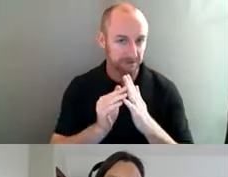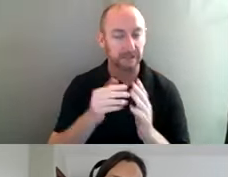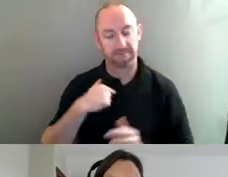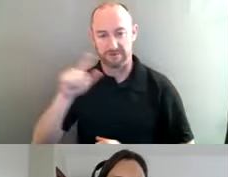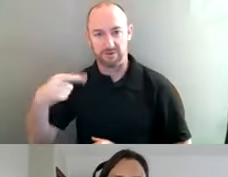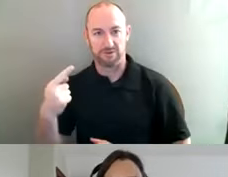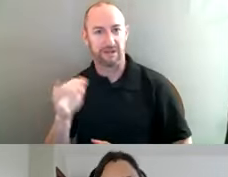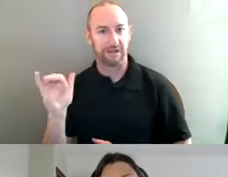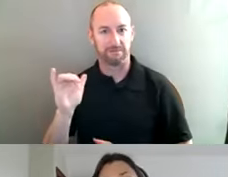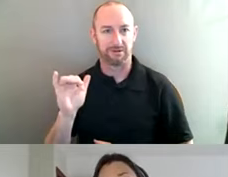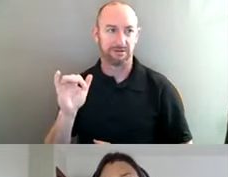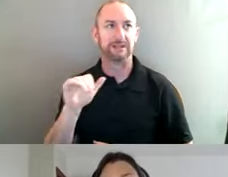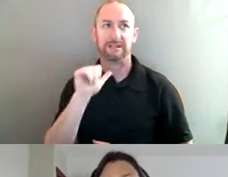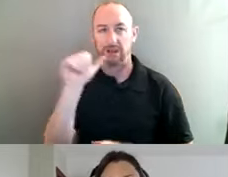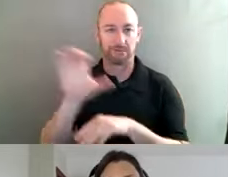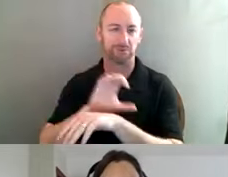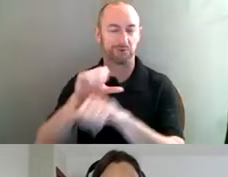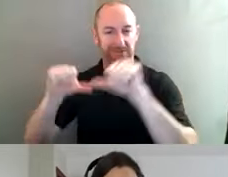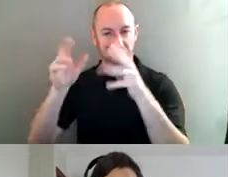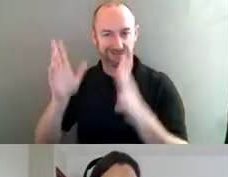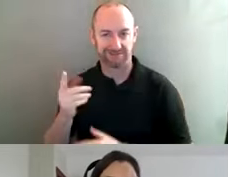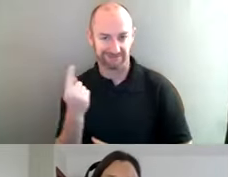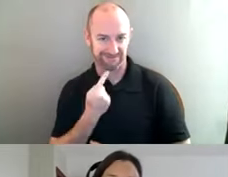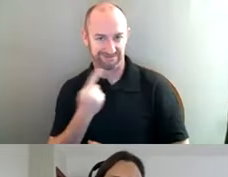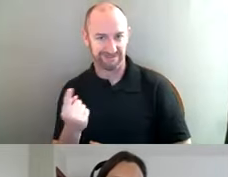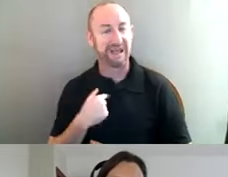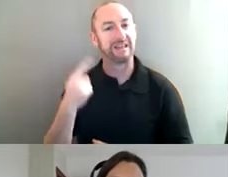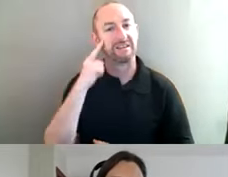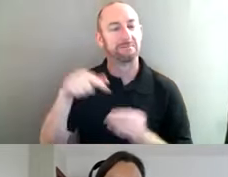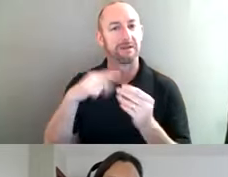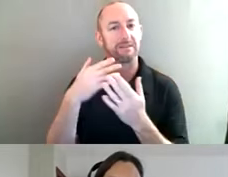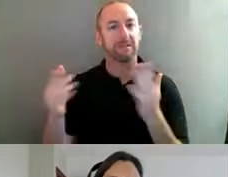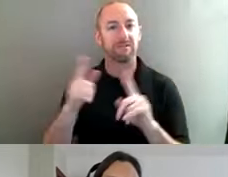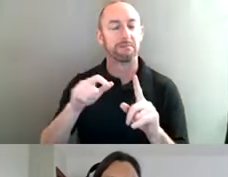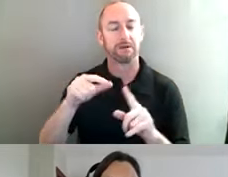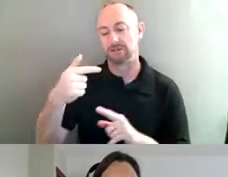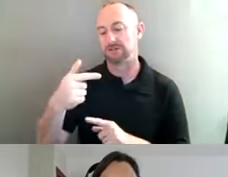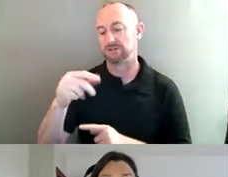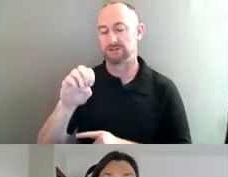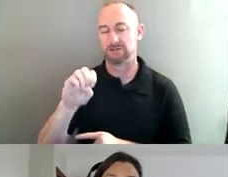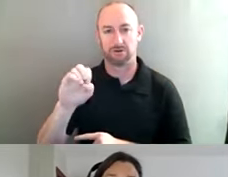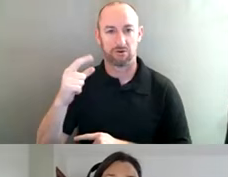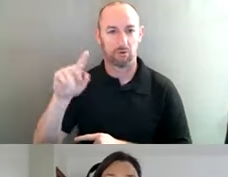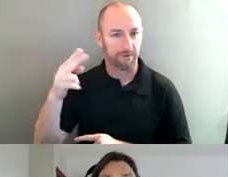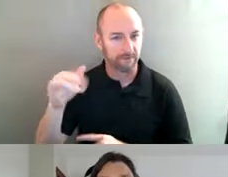one, I'm like the token non-computer scientist. So I think about things from a geography and psychology, cognitive